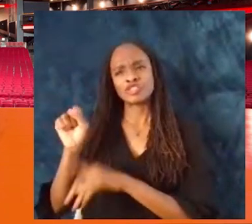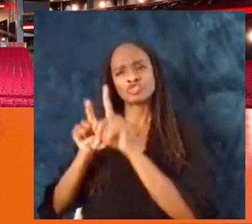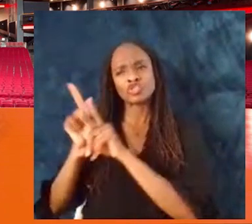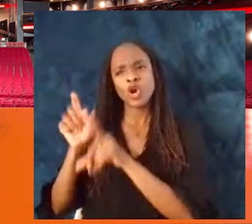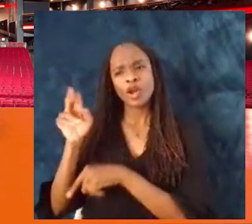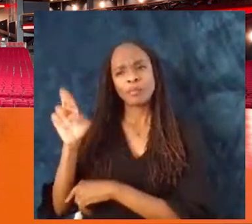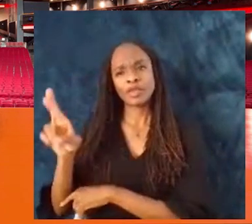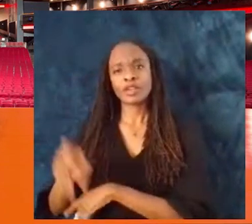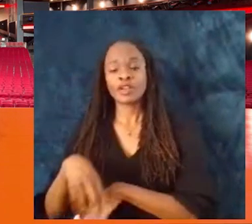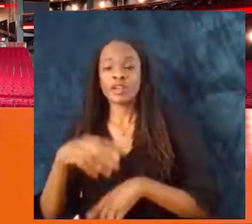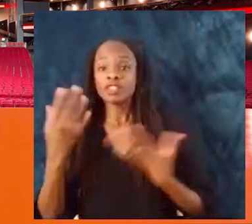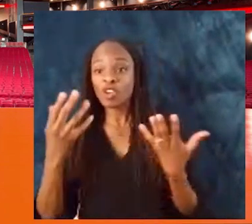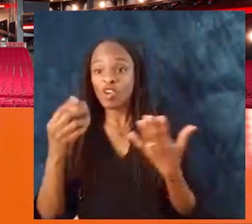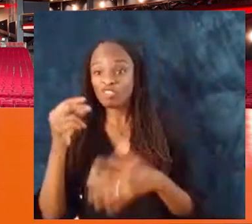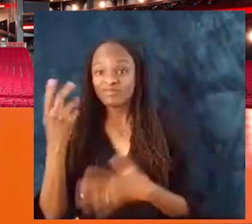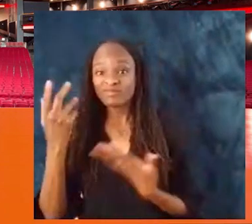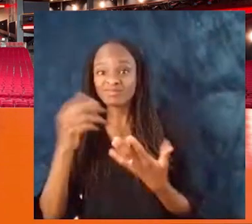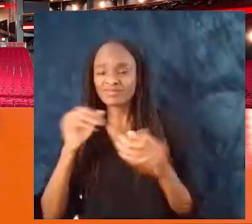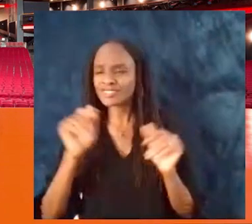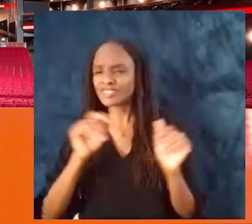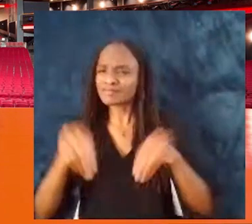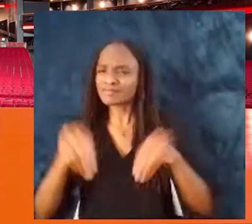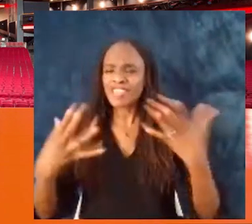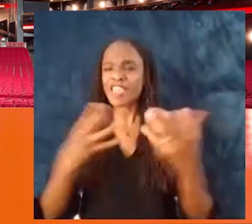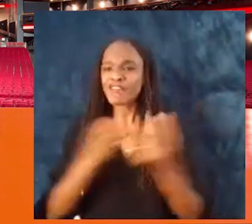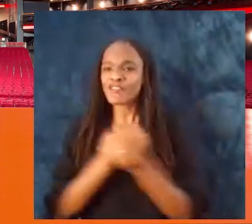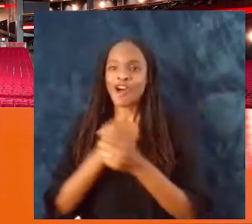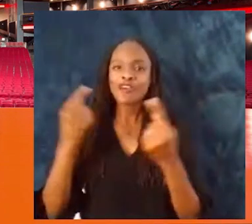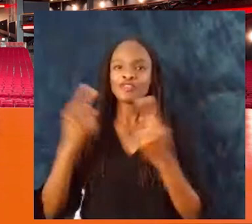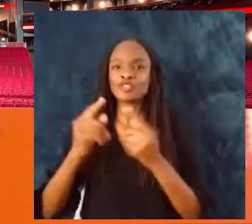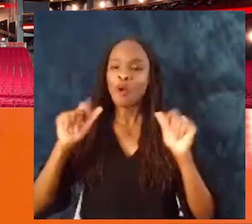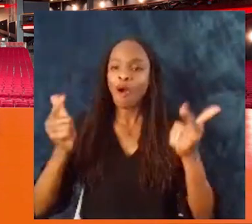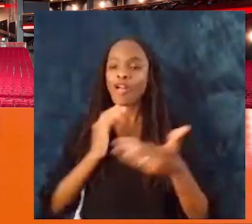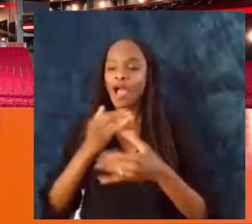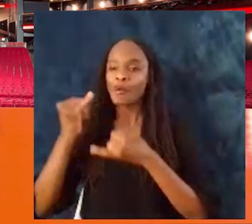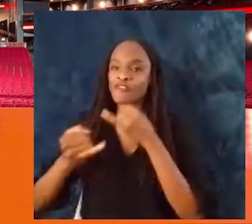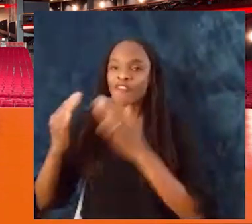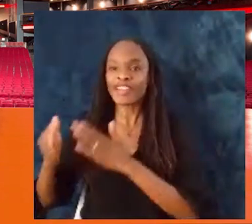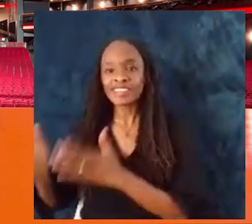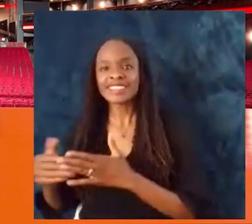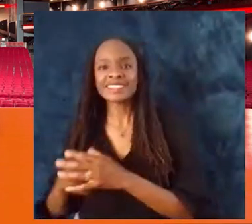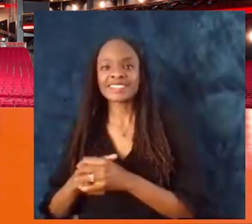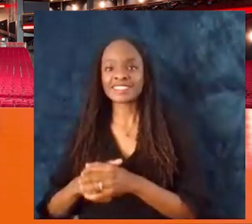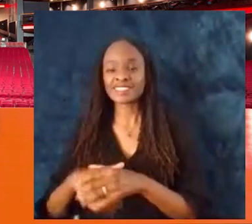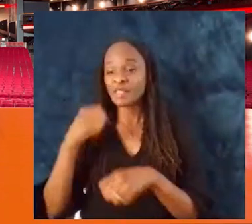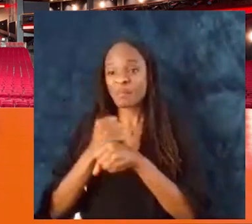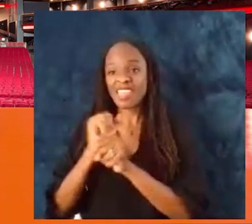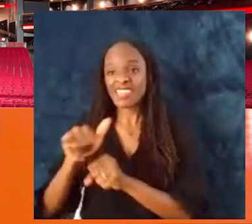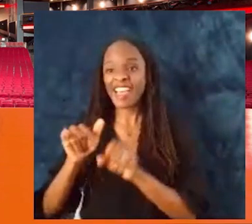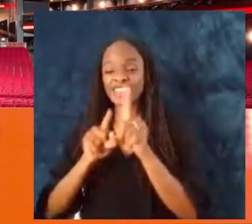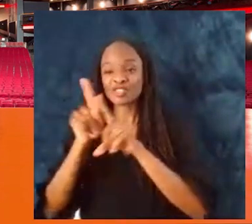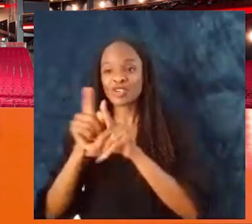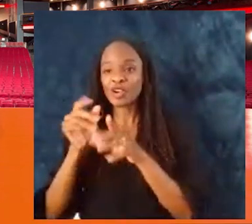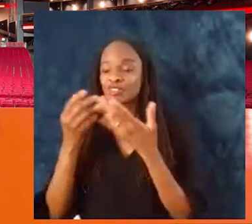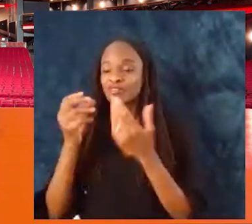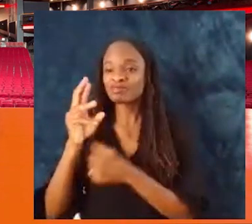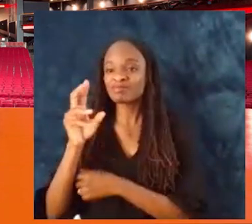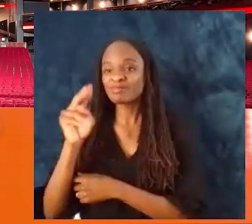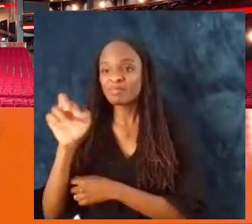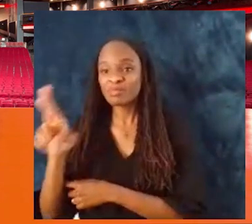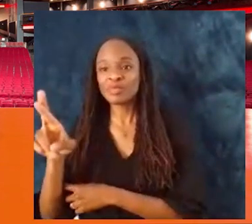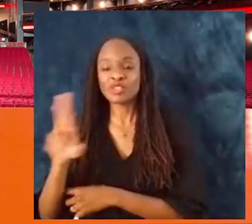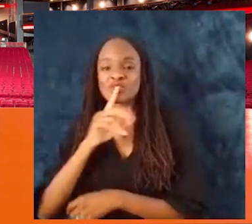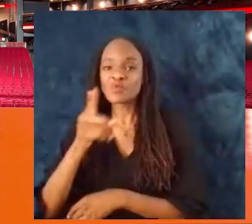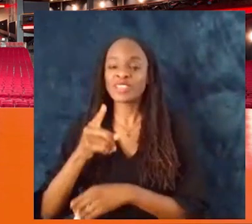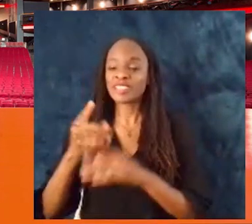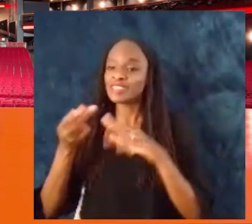all our finalists? Let's make that star meter nice and low. And also, they've developed unbelievable pages for each of the films. So